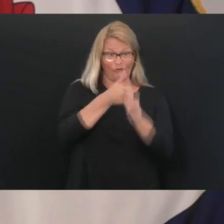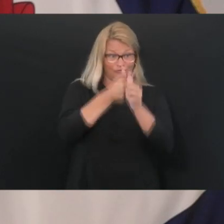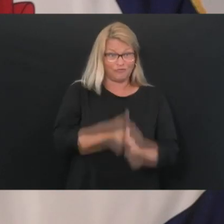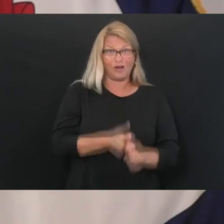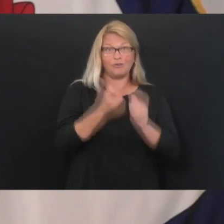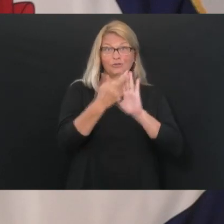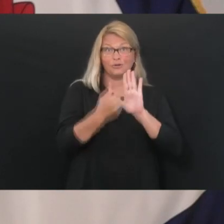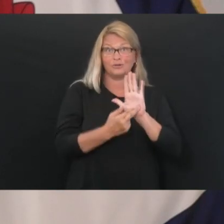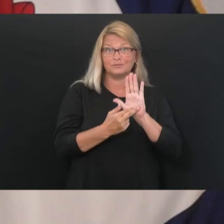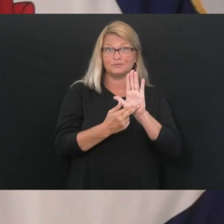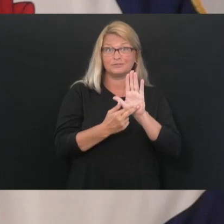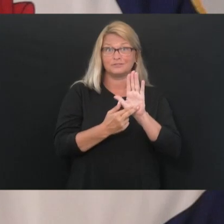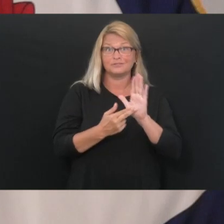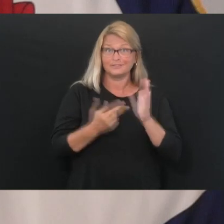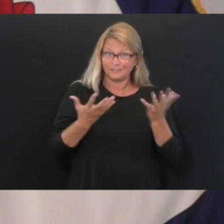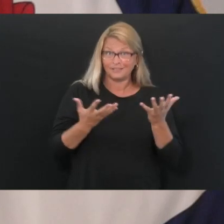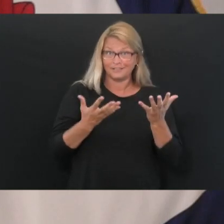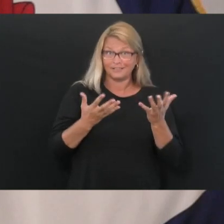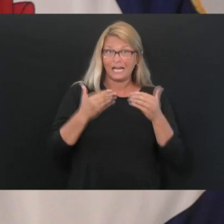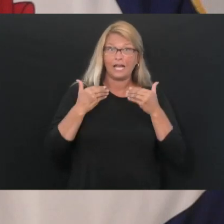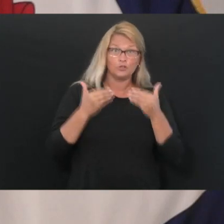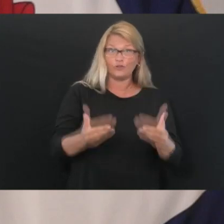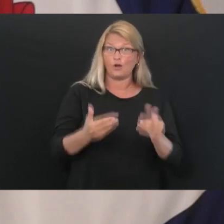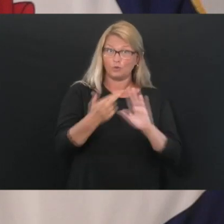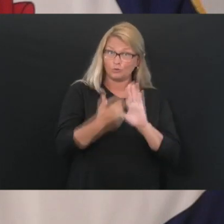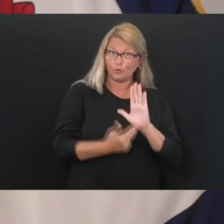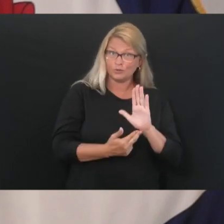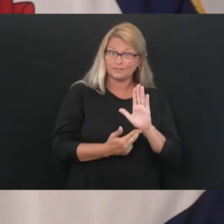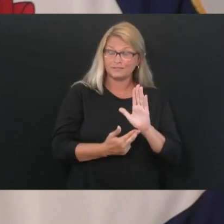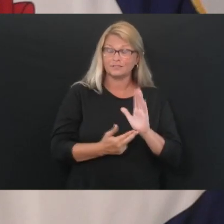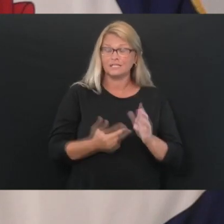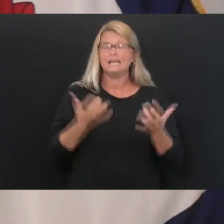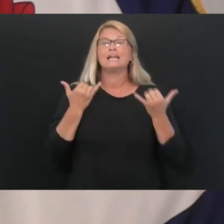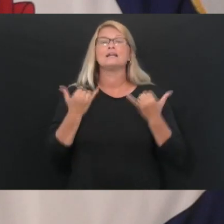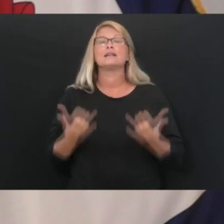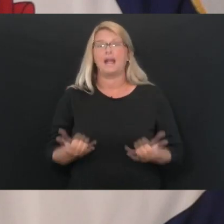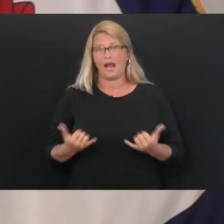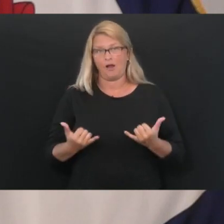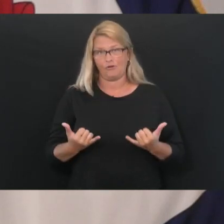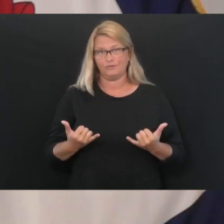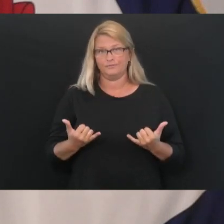listened. Now, I'd ask you just this.